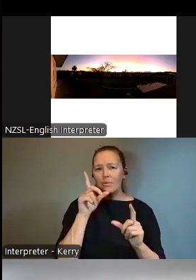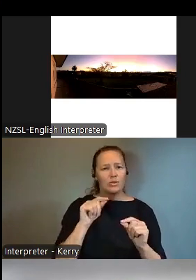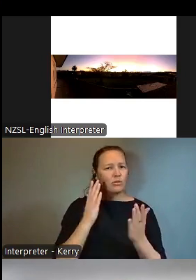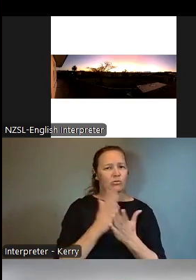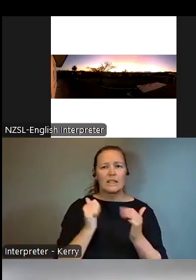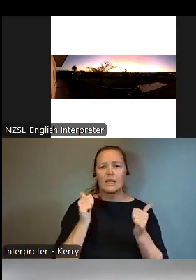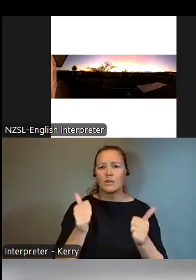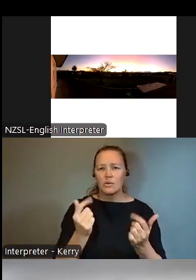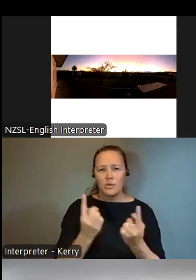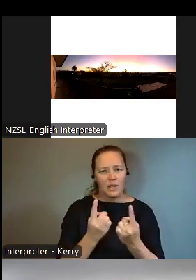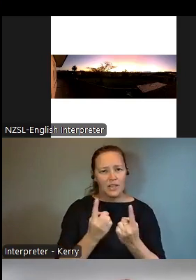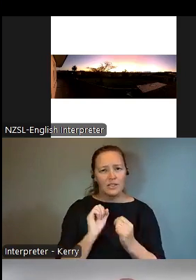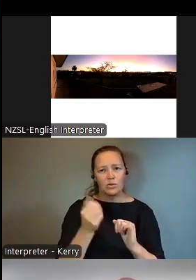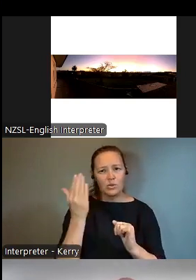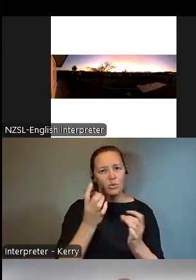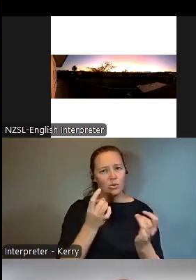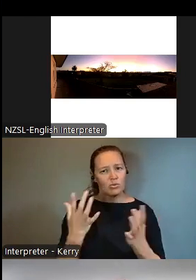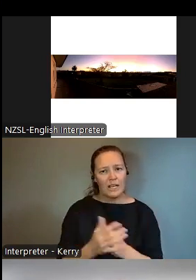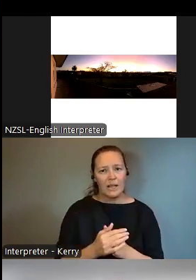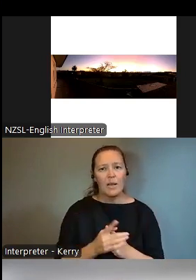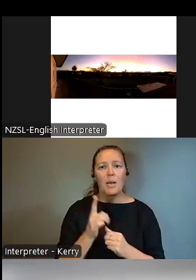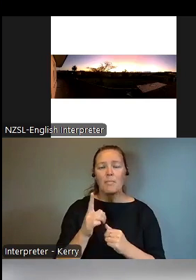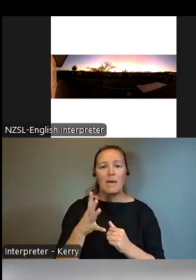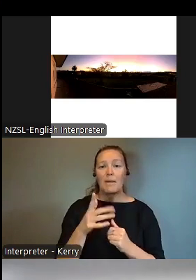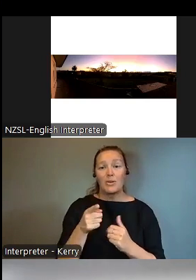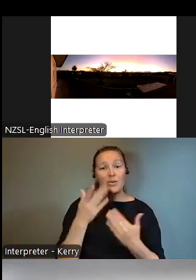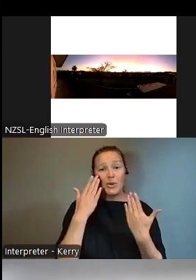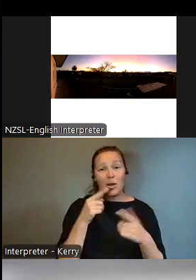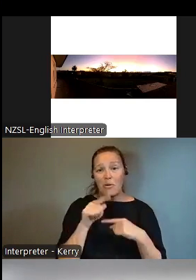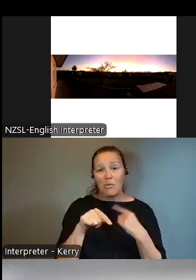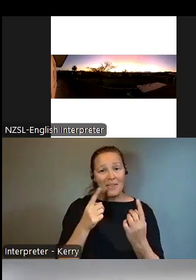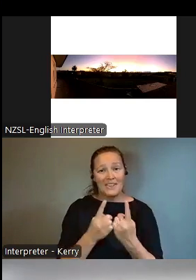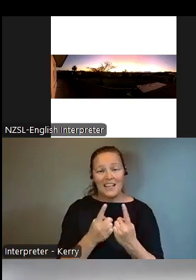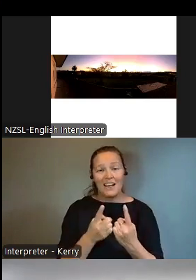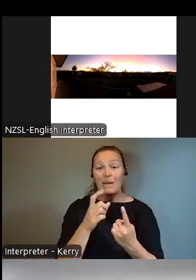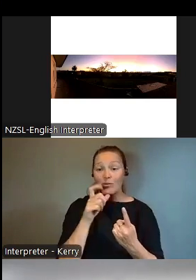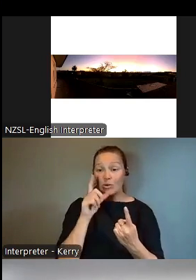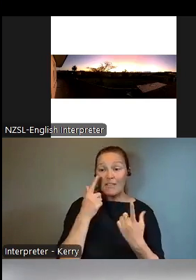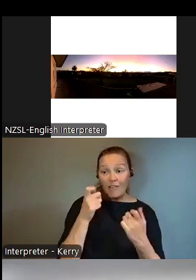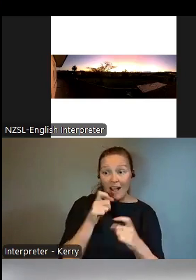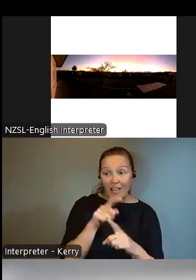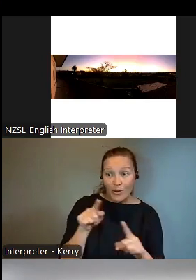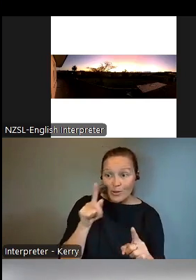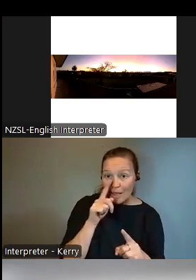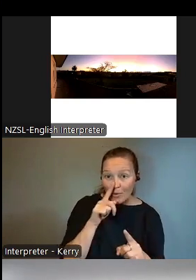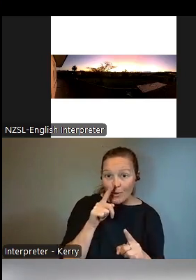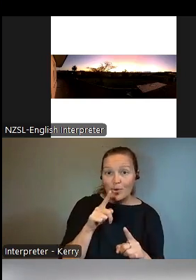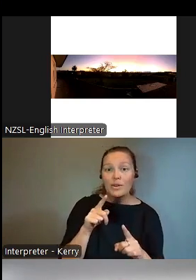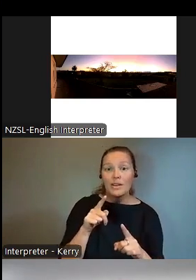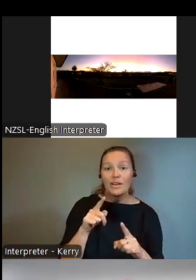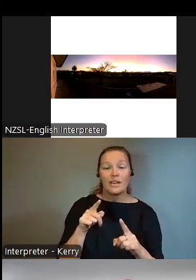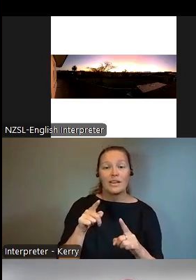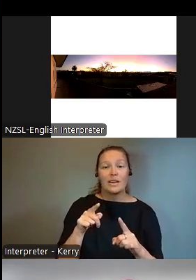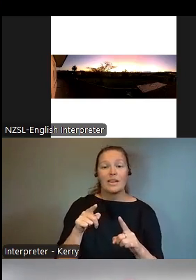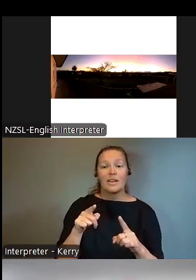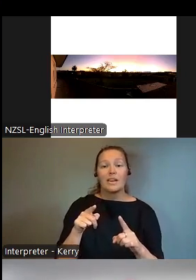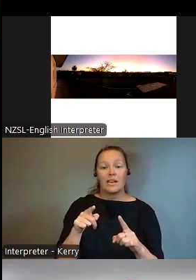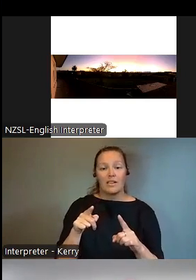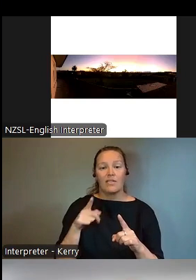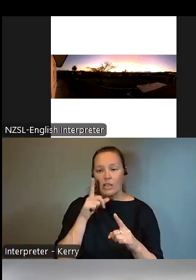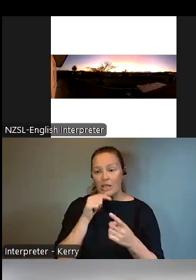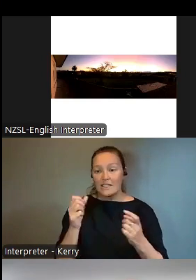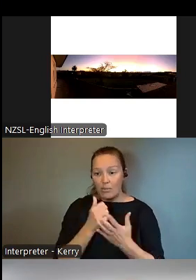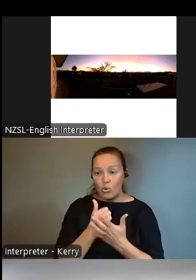already. They may be hiding it from you, but if you can find them and support them and celebrate them, then that becomes a